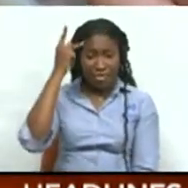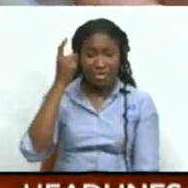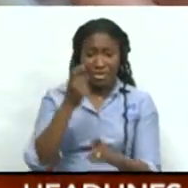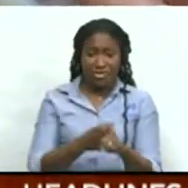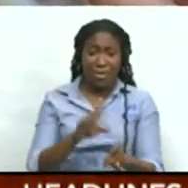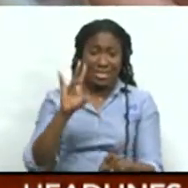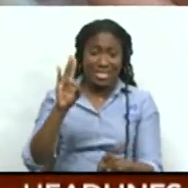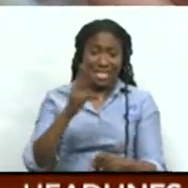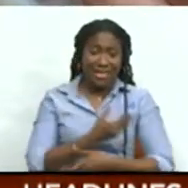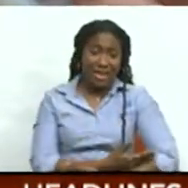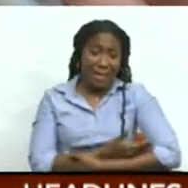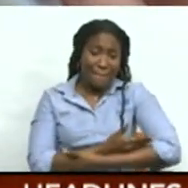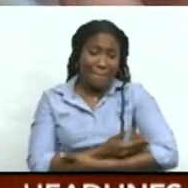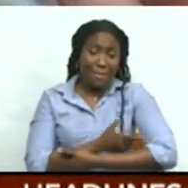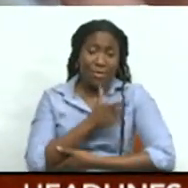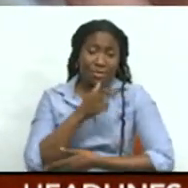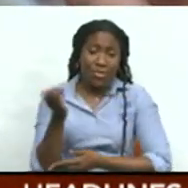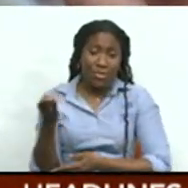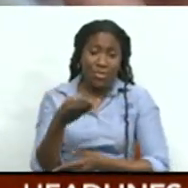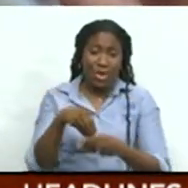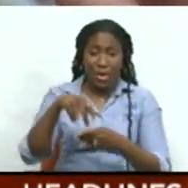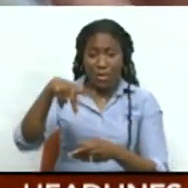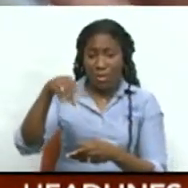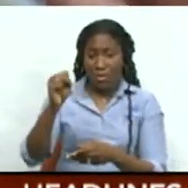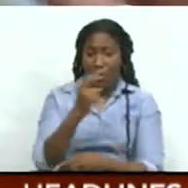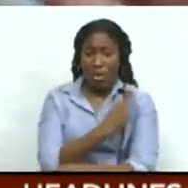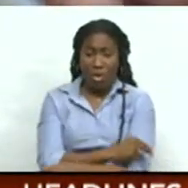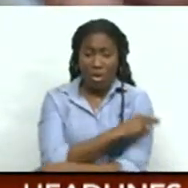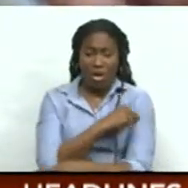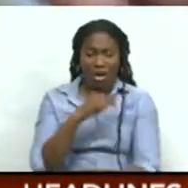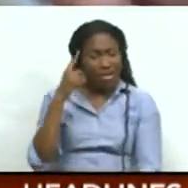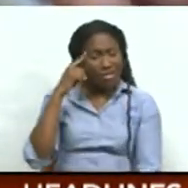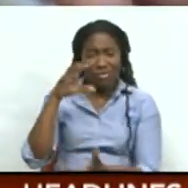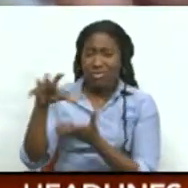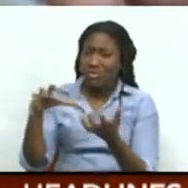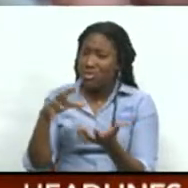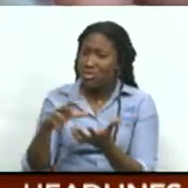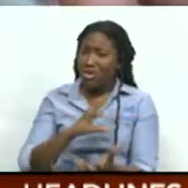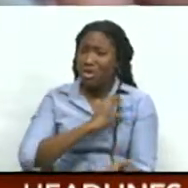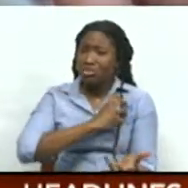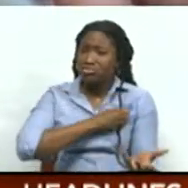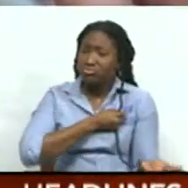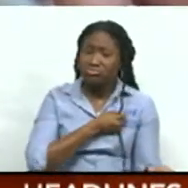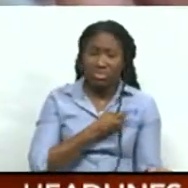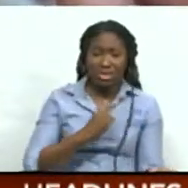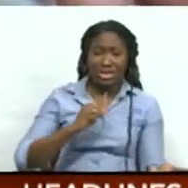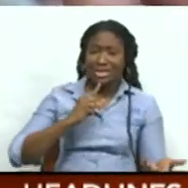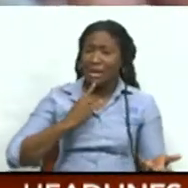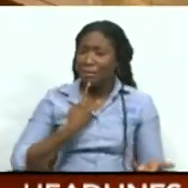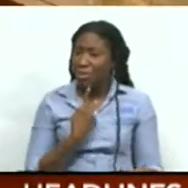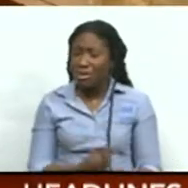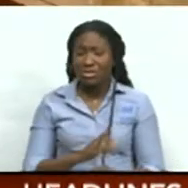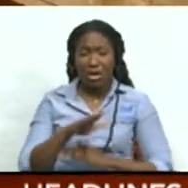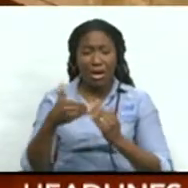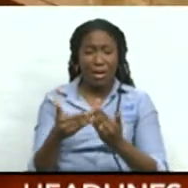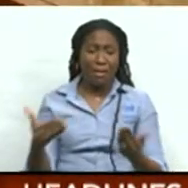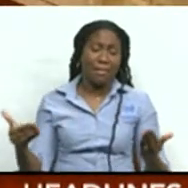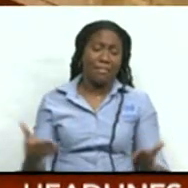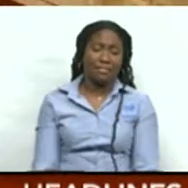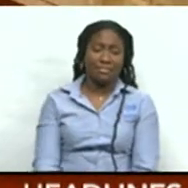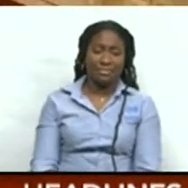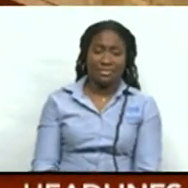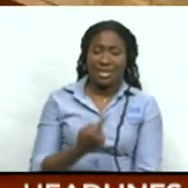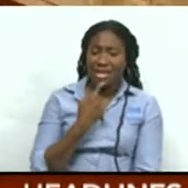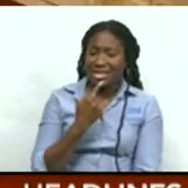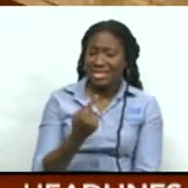in the NICU at Portisbane General Hospital are confused, angry, broken, disappointed, all at once. They all say they can